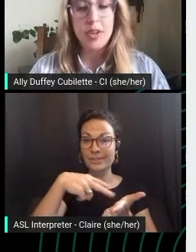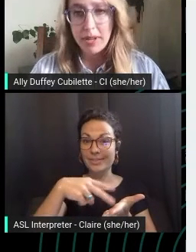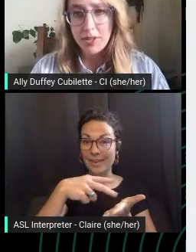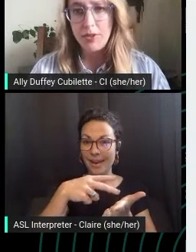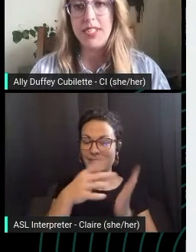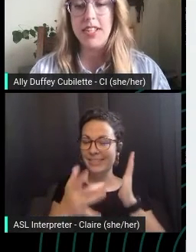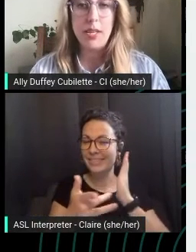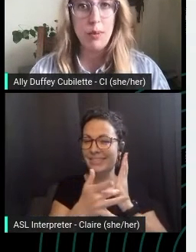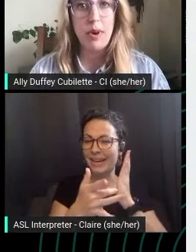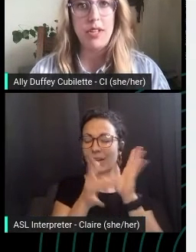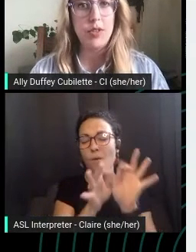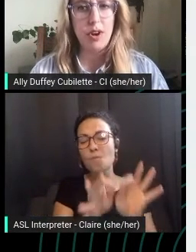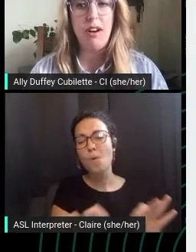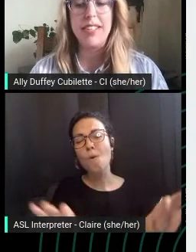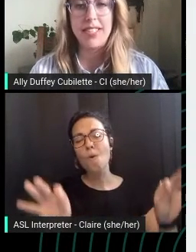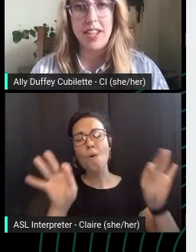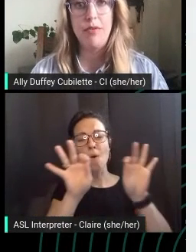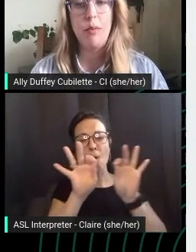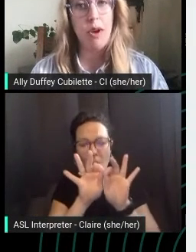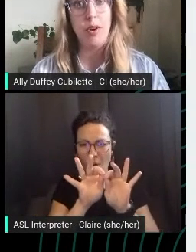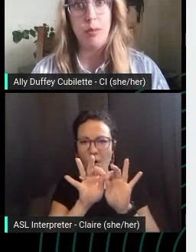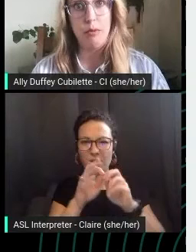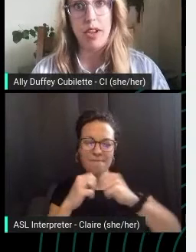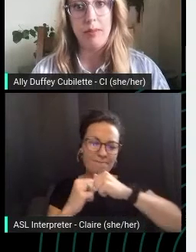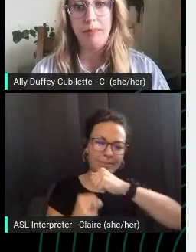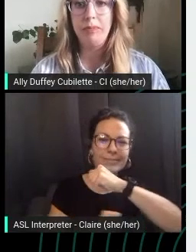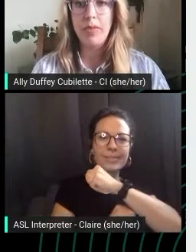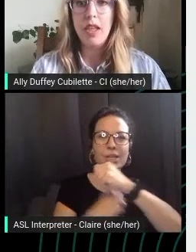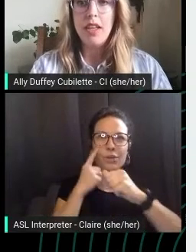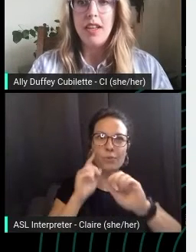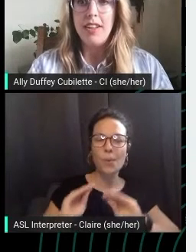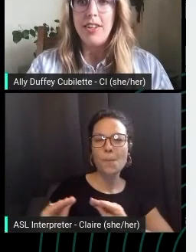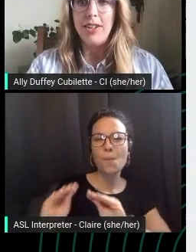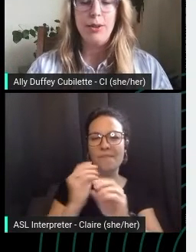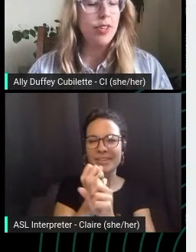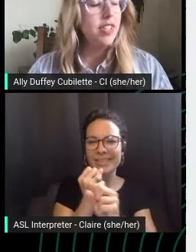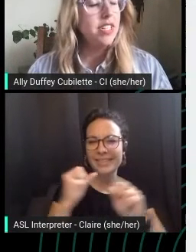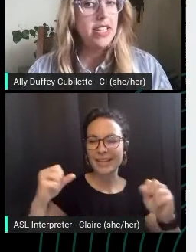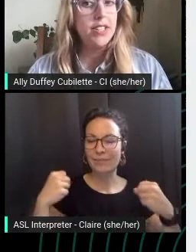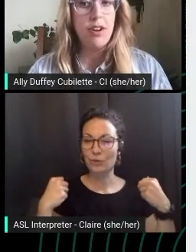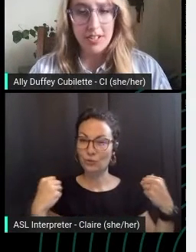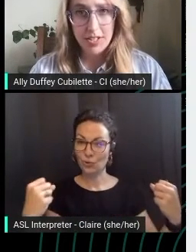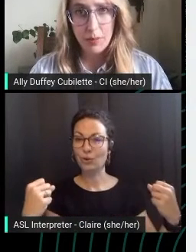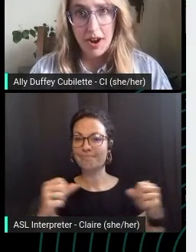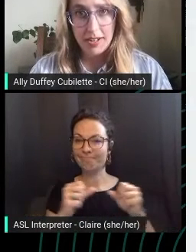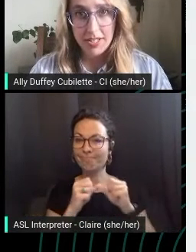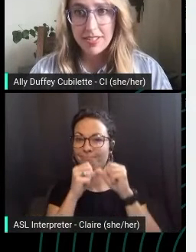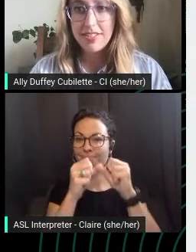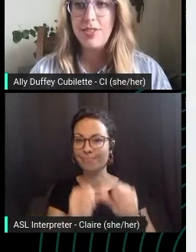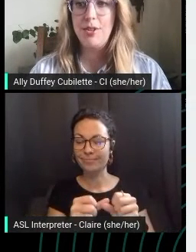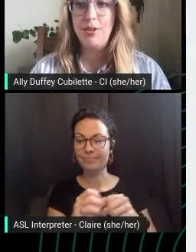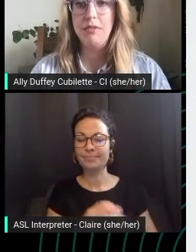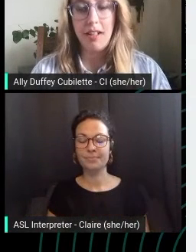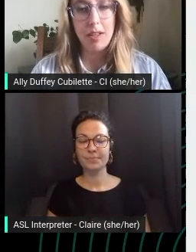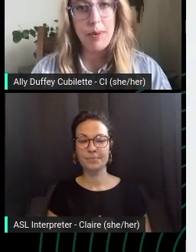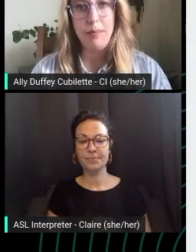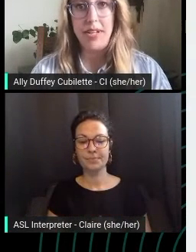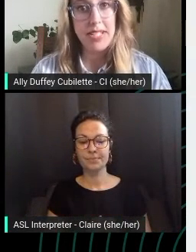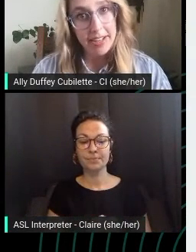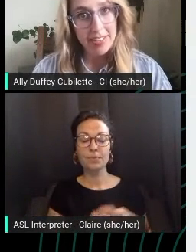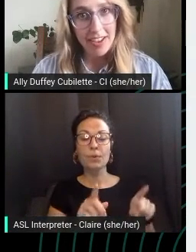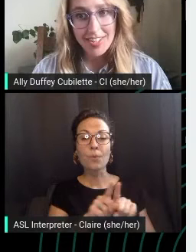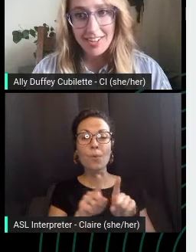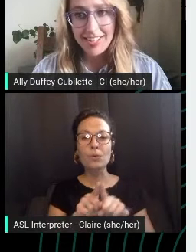are the fundamentals that keep your body strong and safe while you're moving. You learn that it takes constant practice to develop